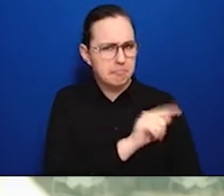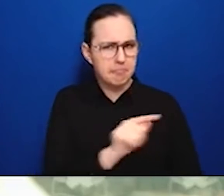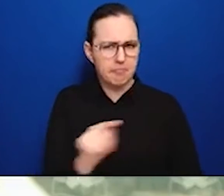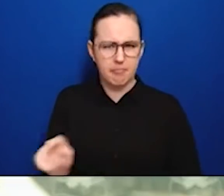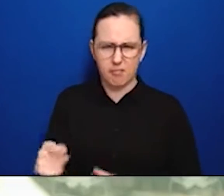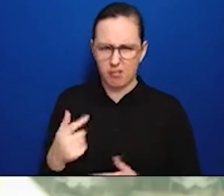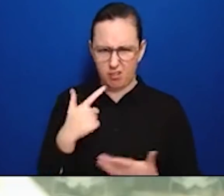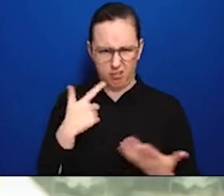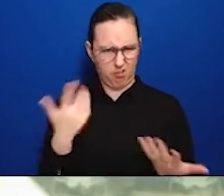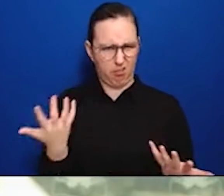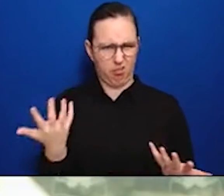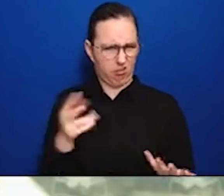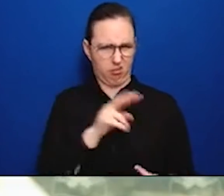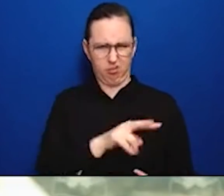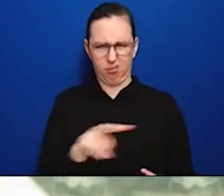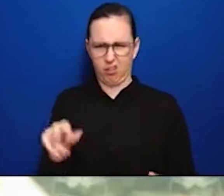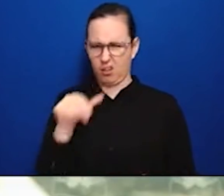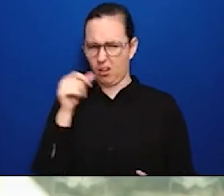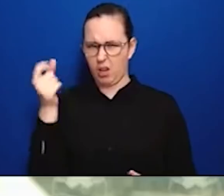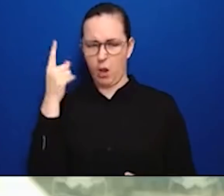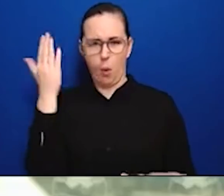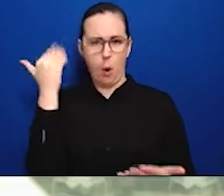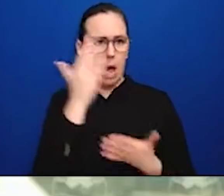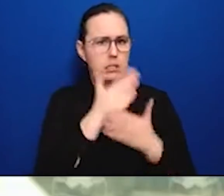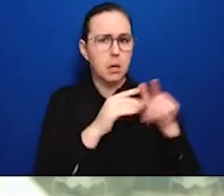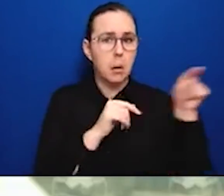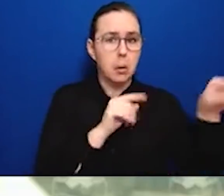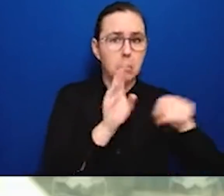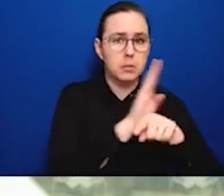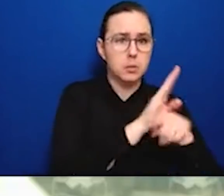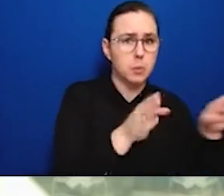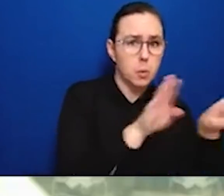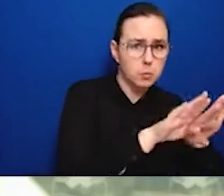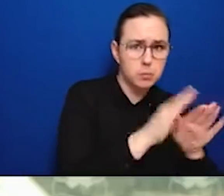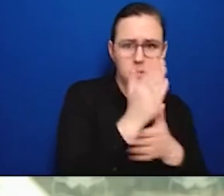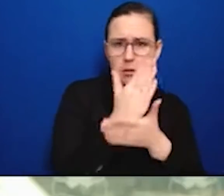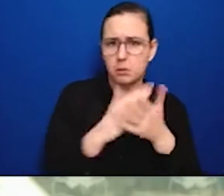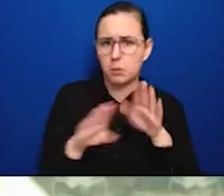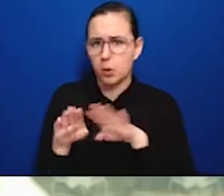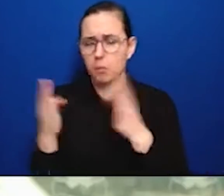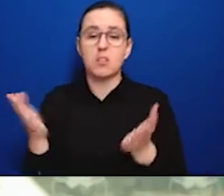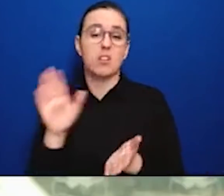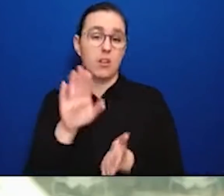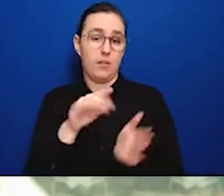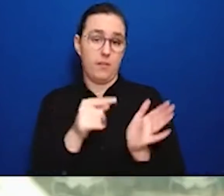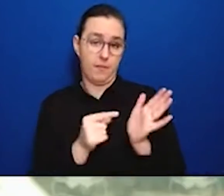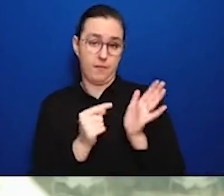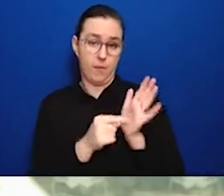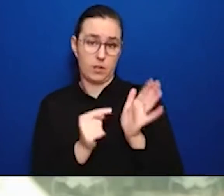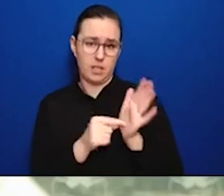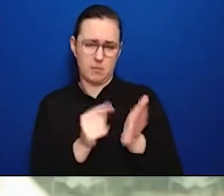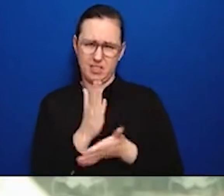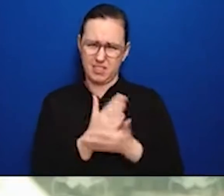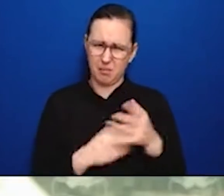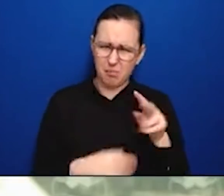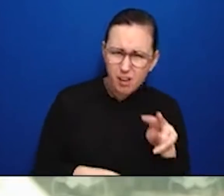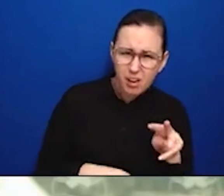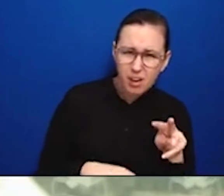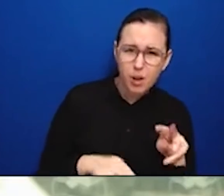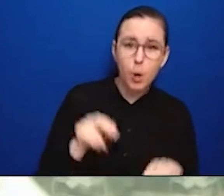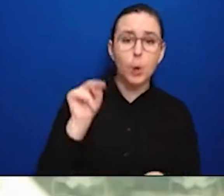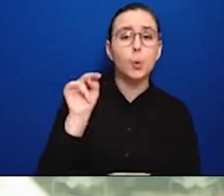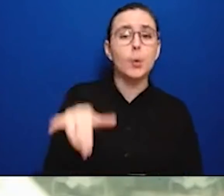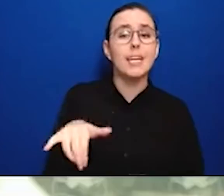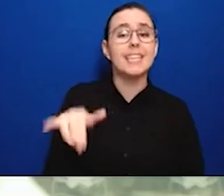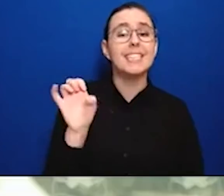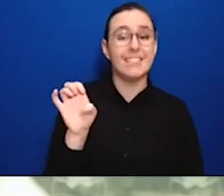and what gets shut down? For example, why are casinos allowed to stay open on New Year's Eve? Yeah, again, these are questions I think are